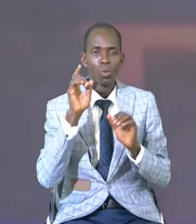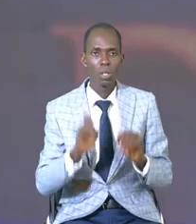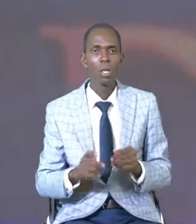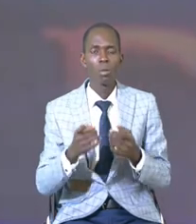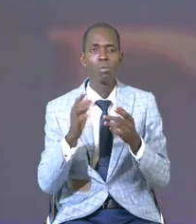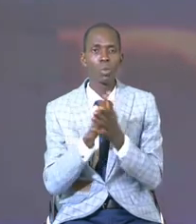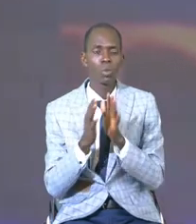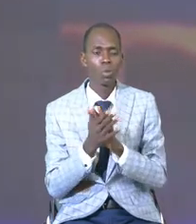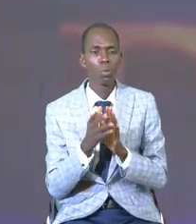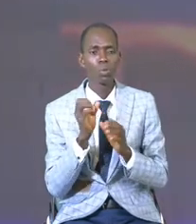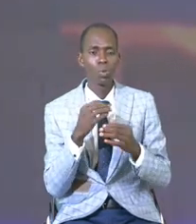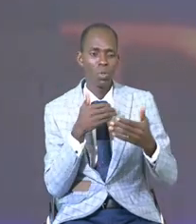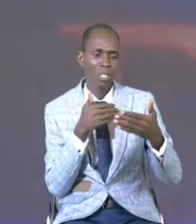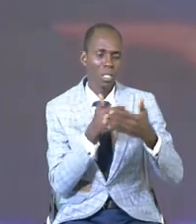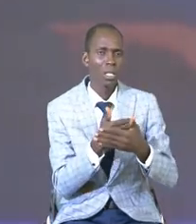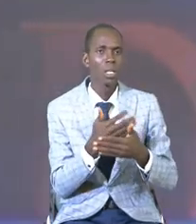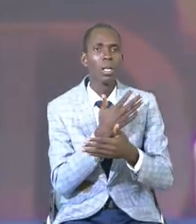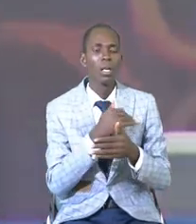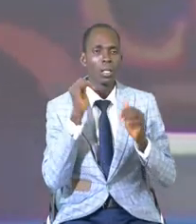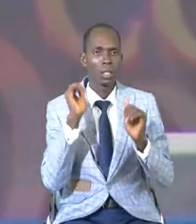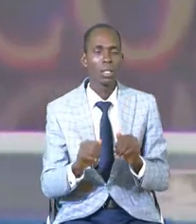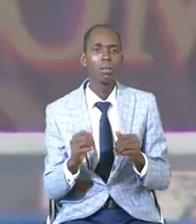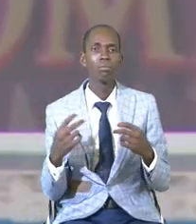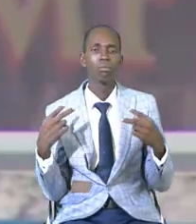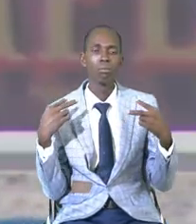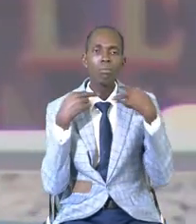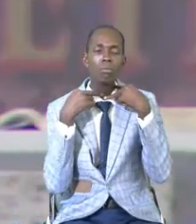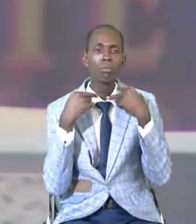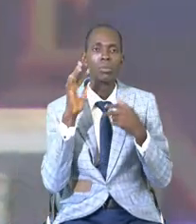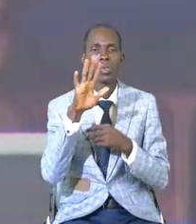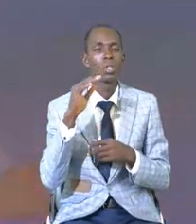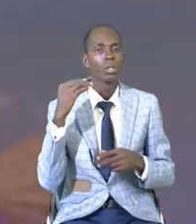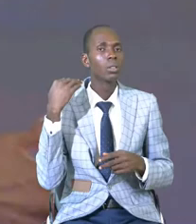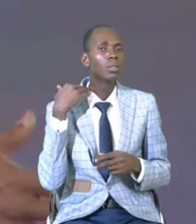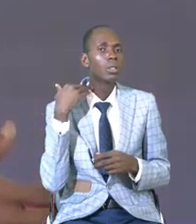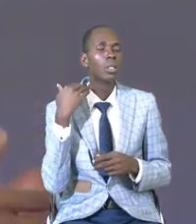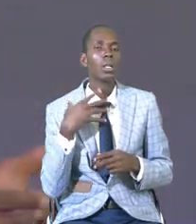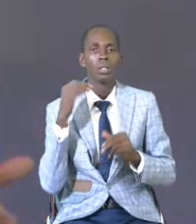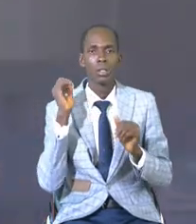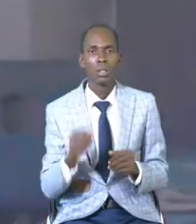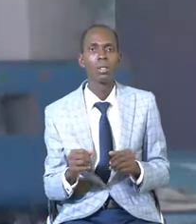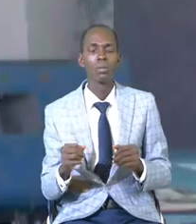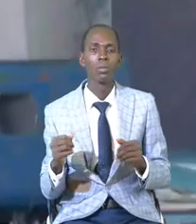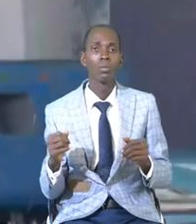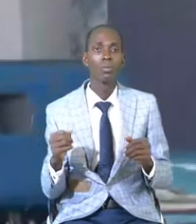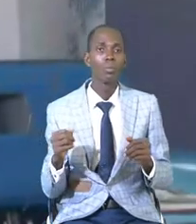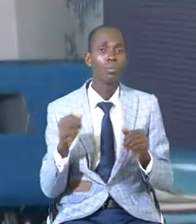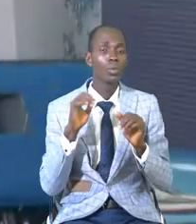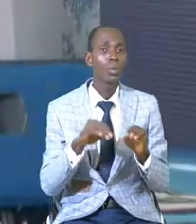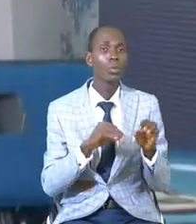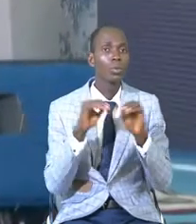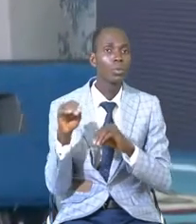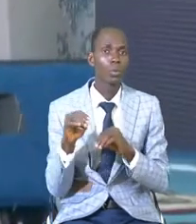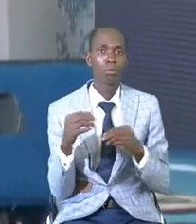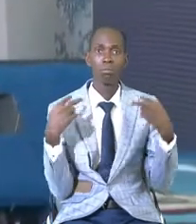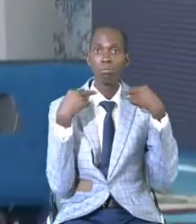him, he can put the hook in your neck, and he can put it on your feet, and then begin to drag you. That's why